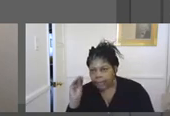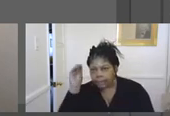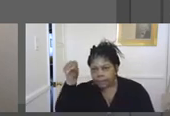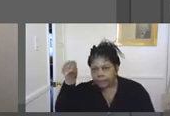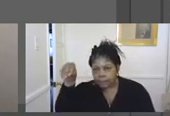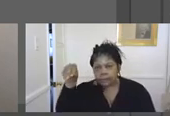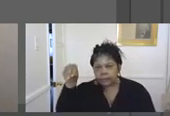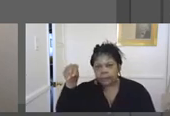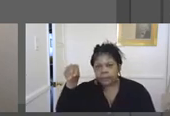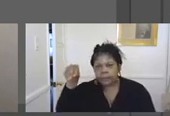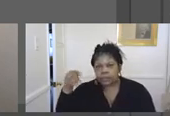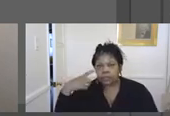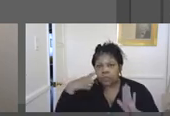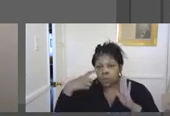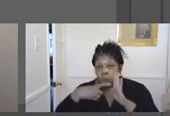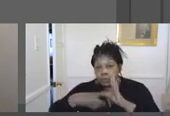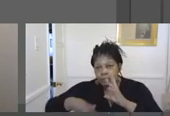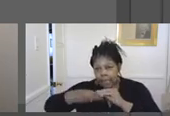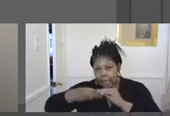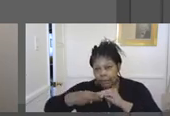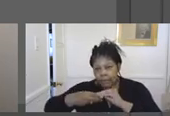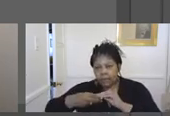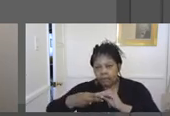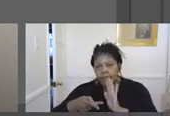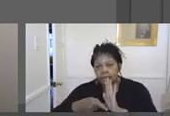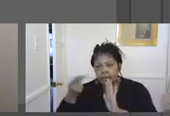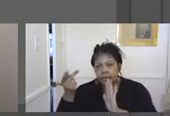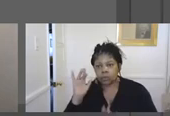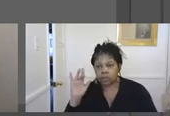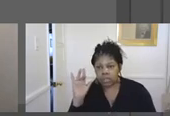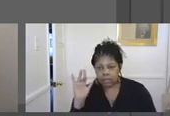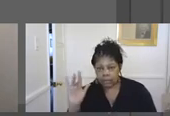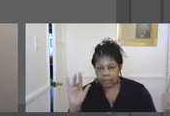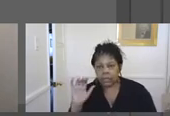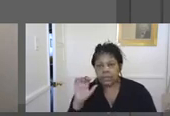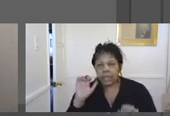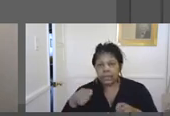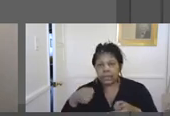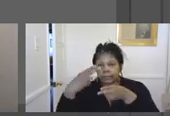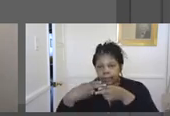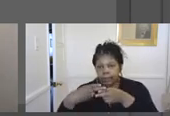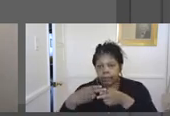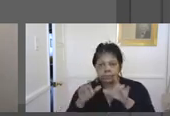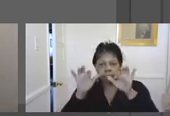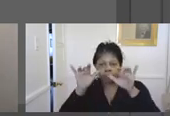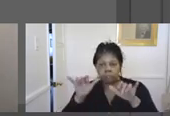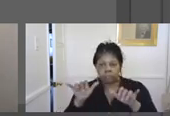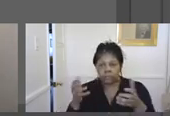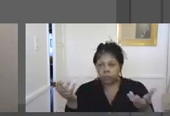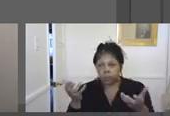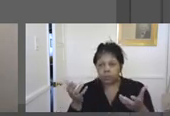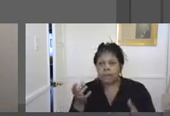And now notice that that's been added. And if I double click on there, I can name it and I'll just call it light. You